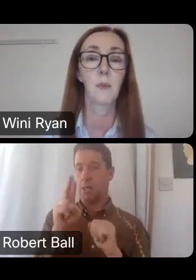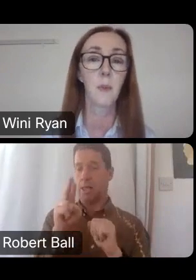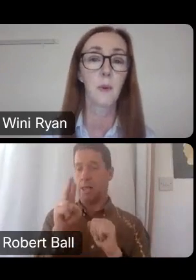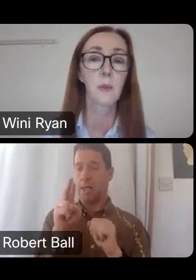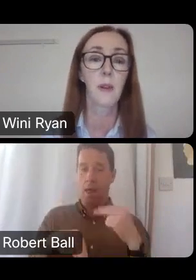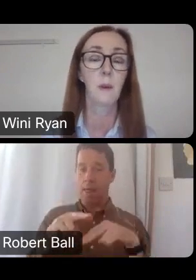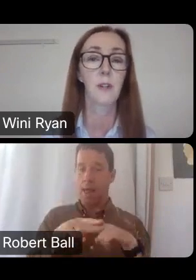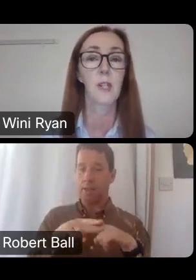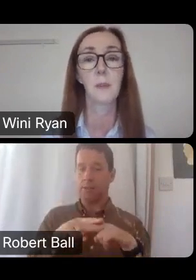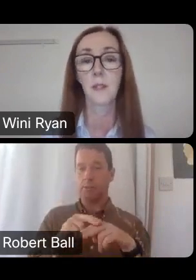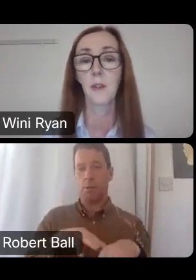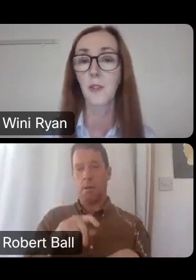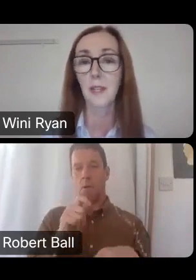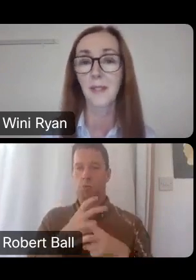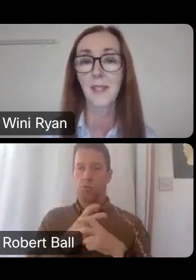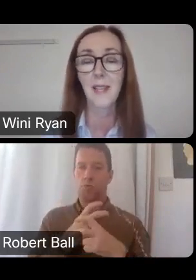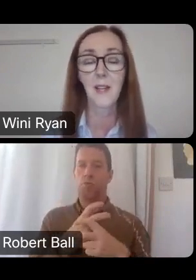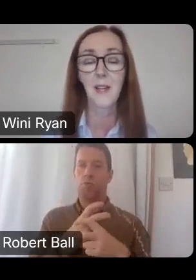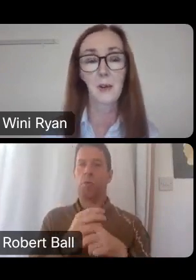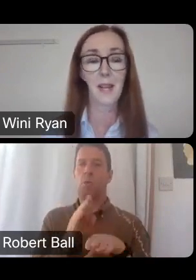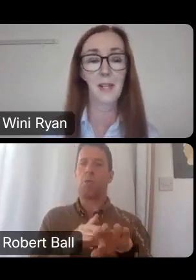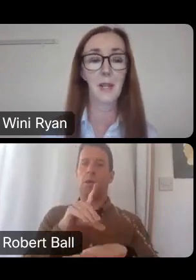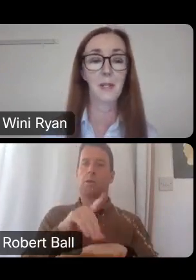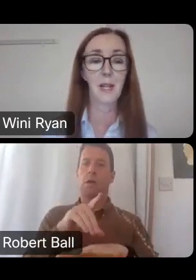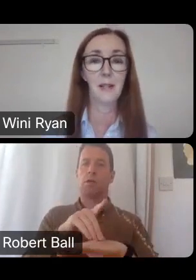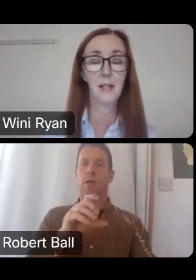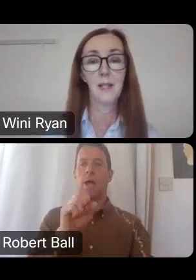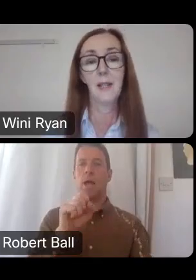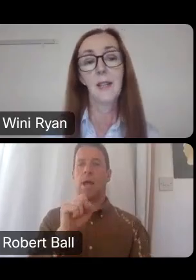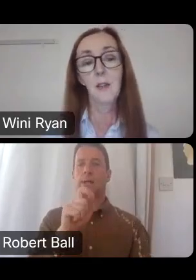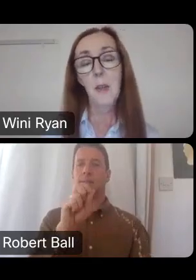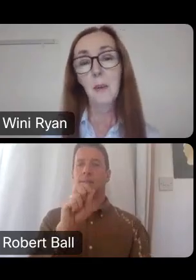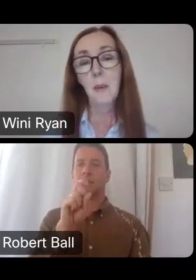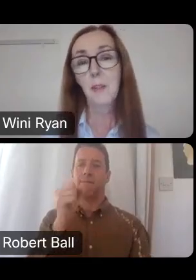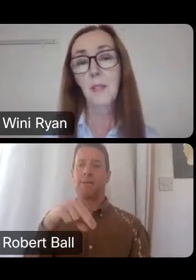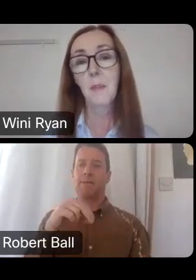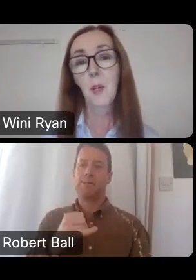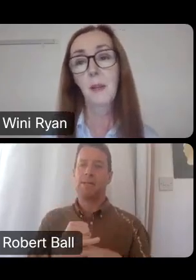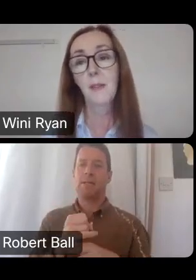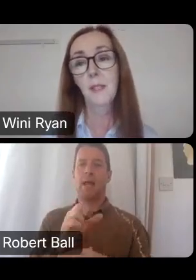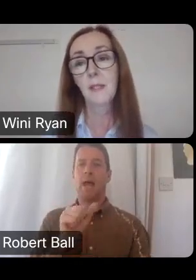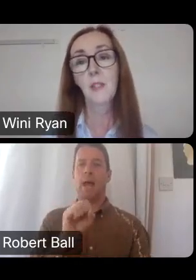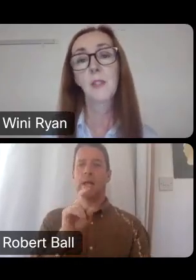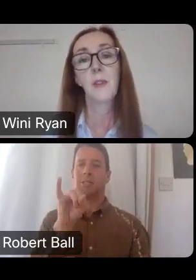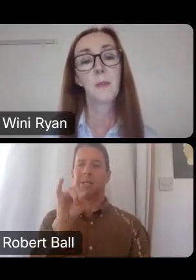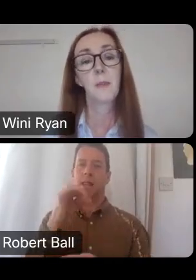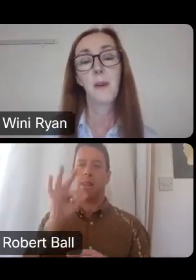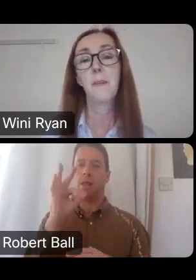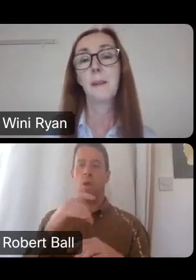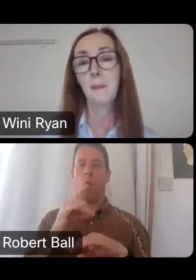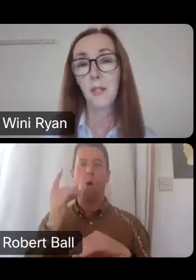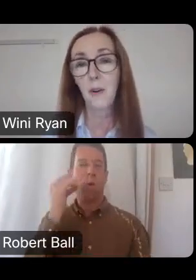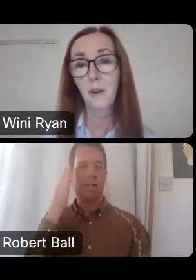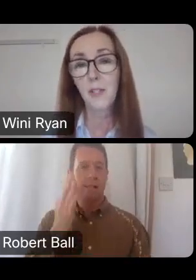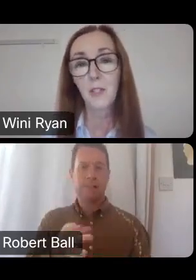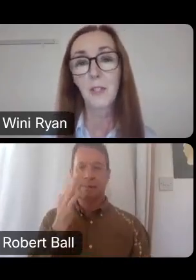with us. We mostly run our workshops in Dr. Stevens or in the Ashley Hotel. If people are interested in becoming facilitators for the program, and